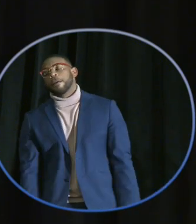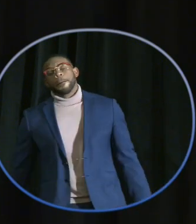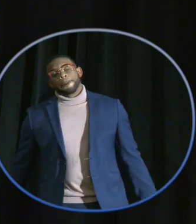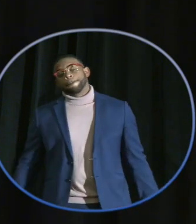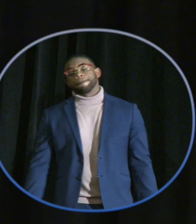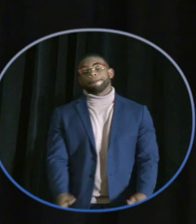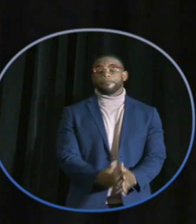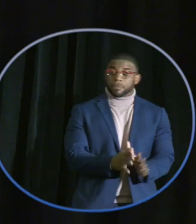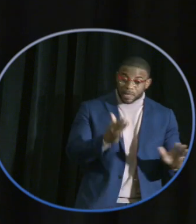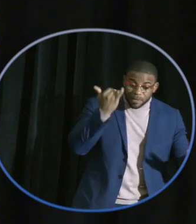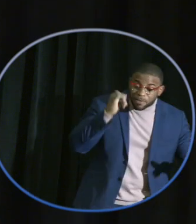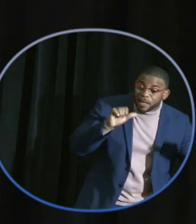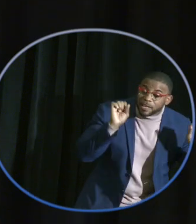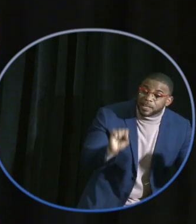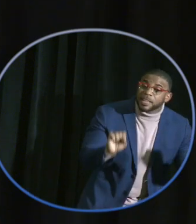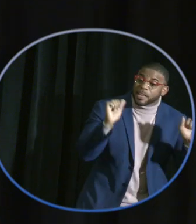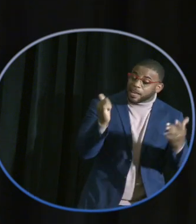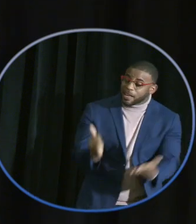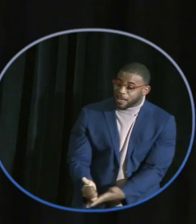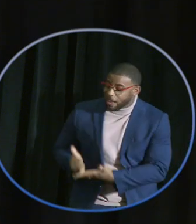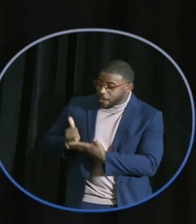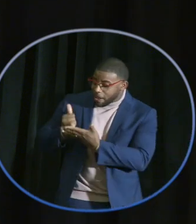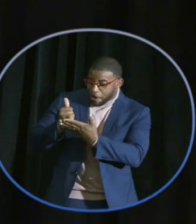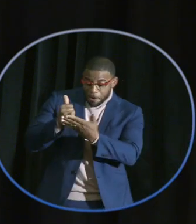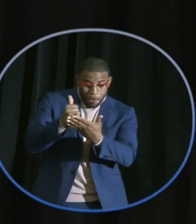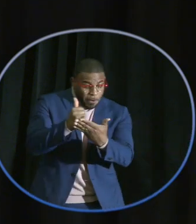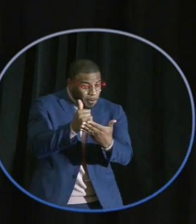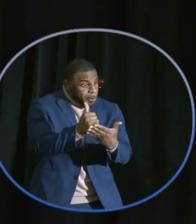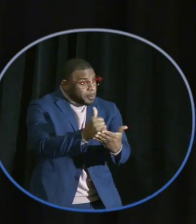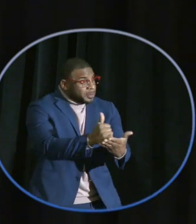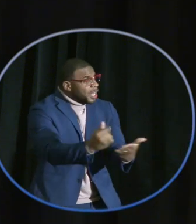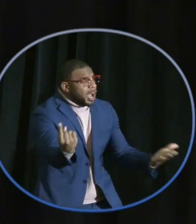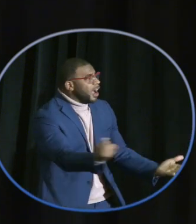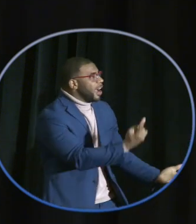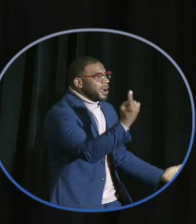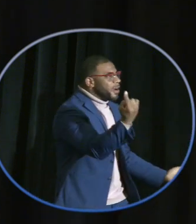vain. If I can help